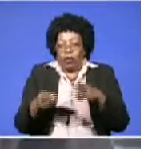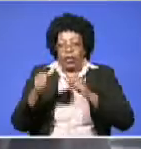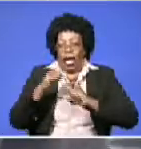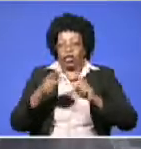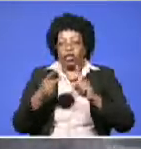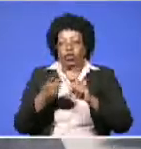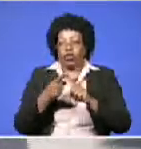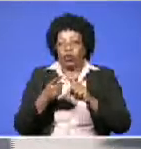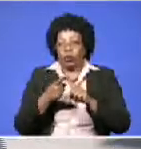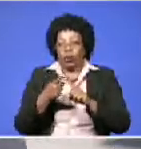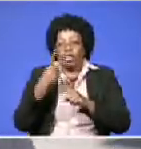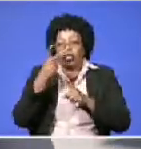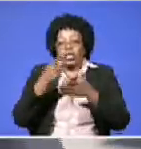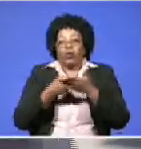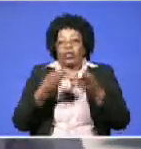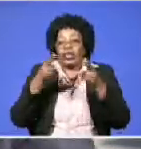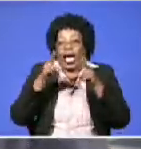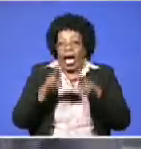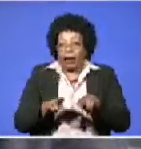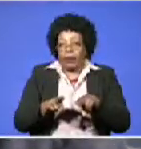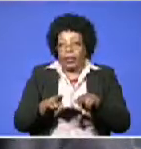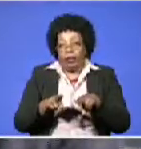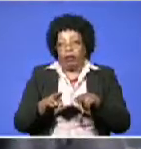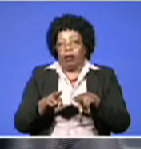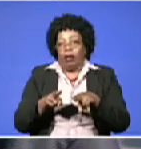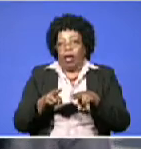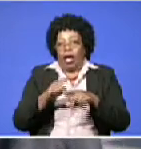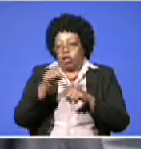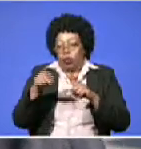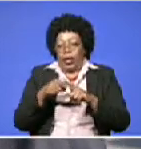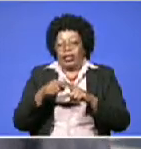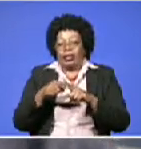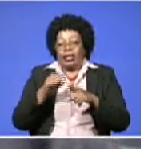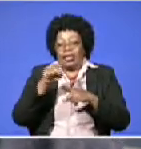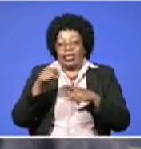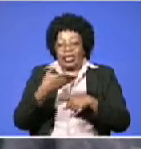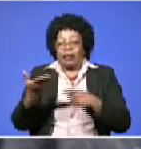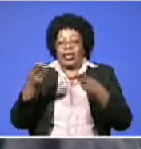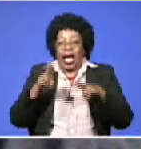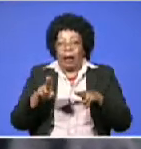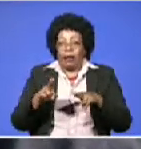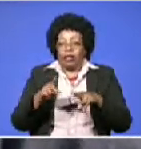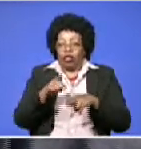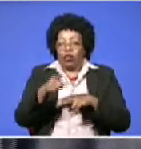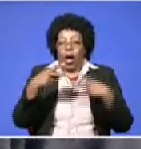want to see what's going on at a particular scene when something has transpired. But you have to realize that